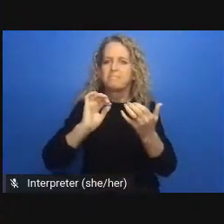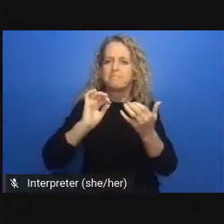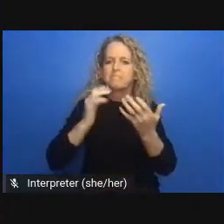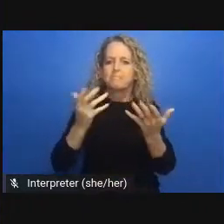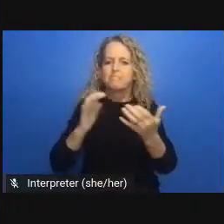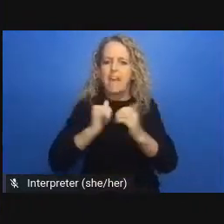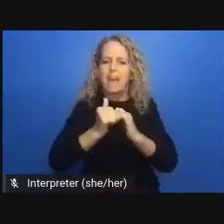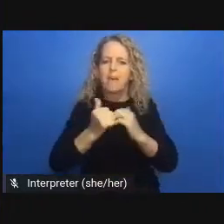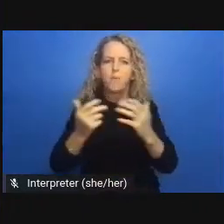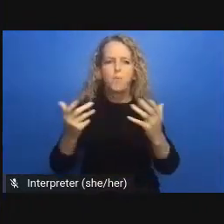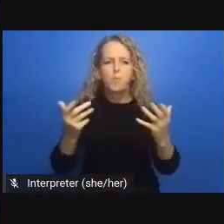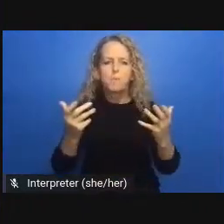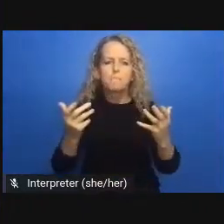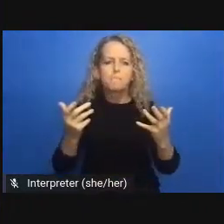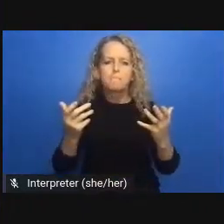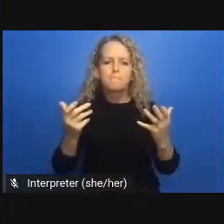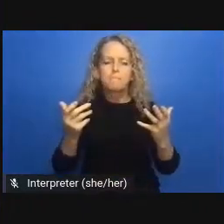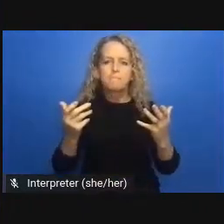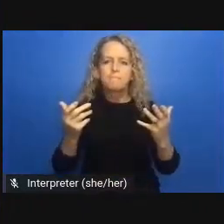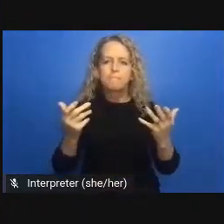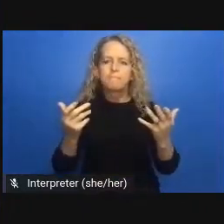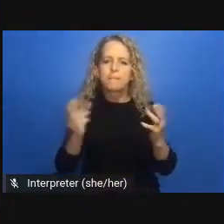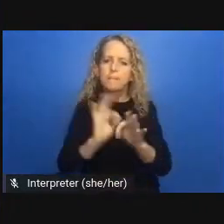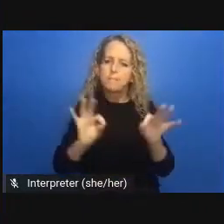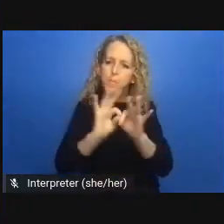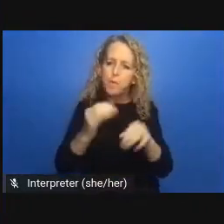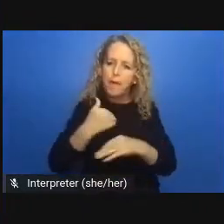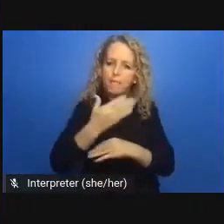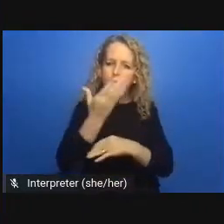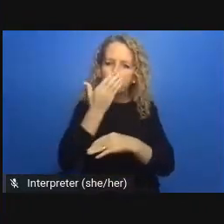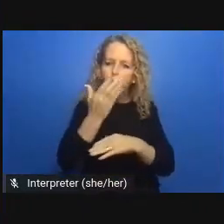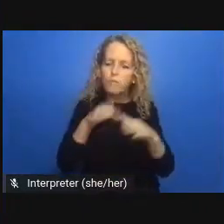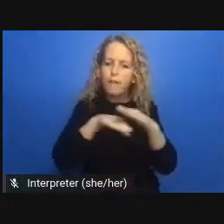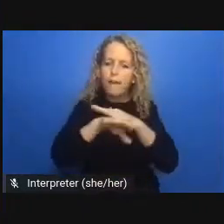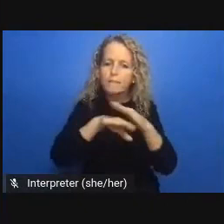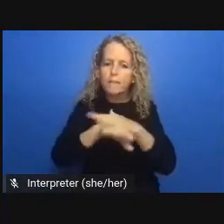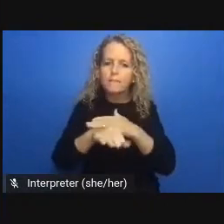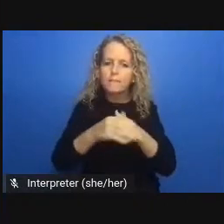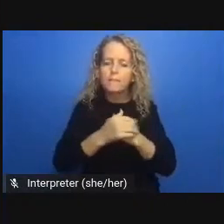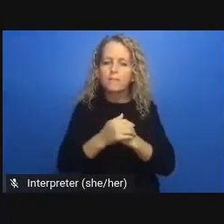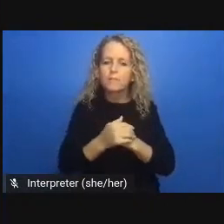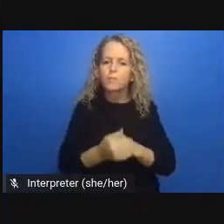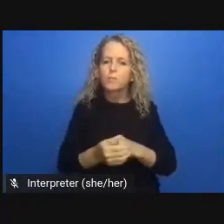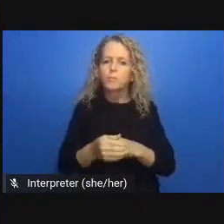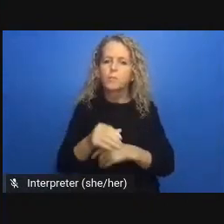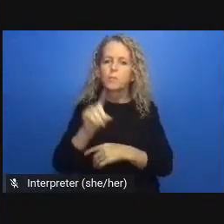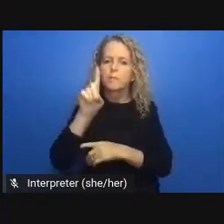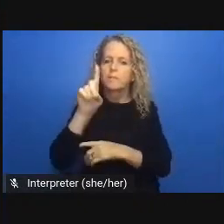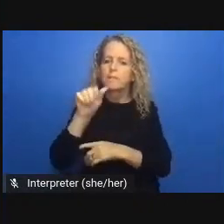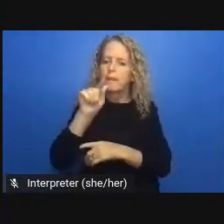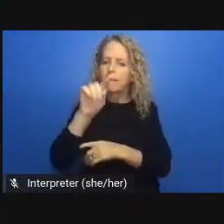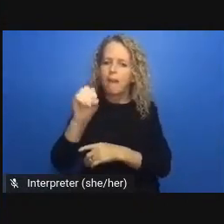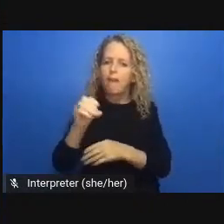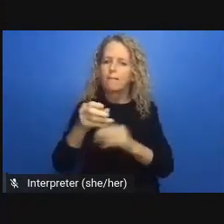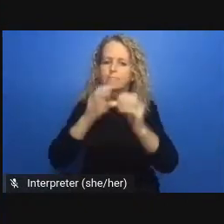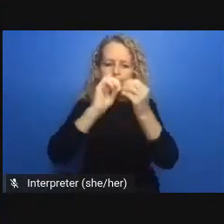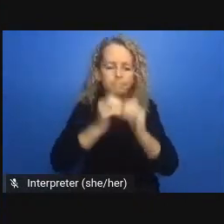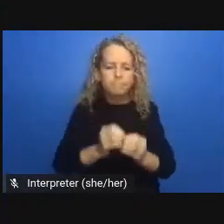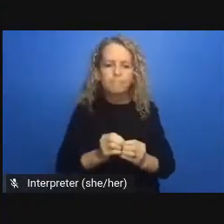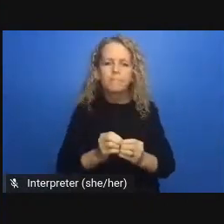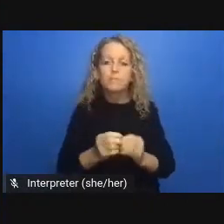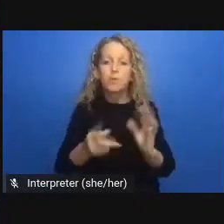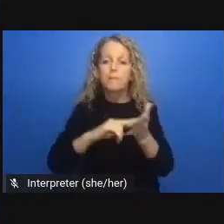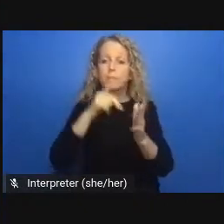and how good access to public data sets leads to better evidence for